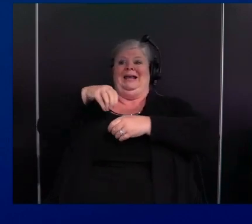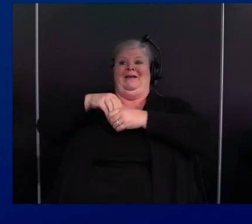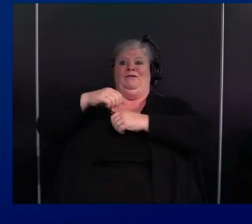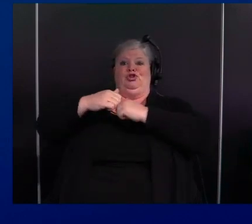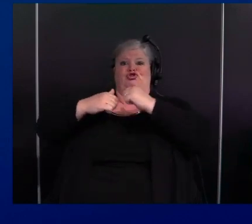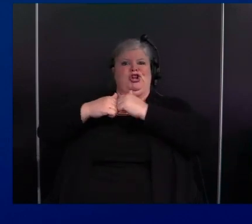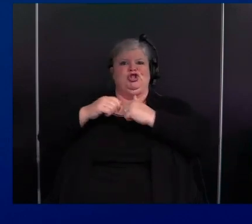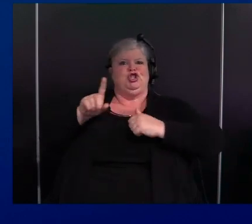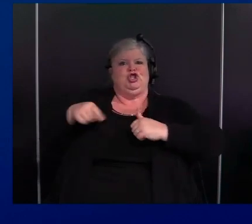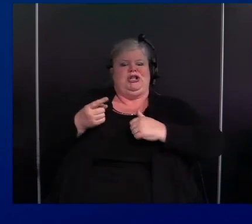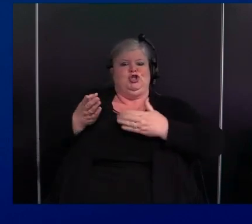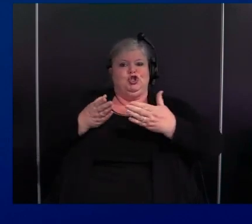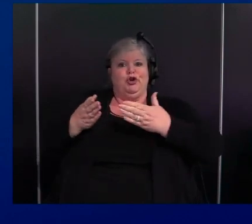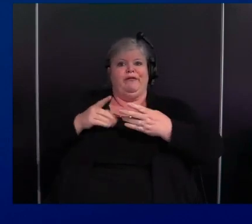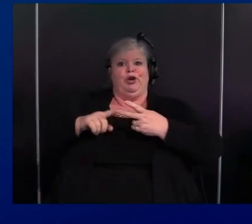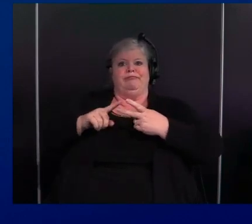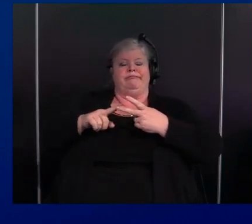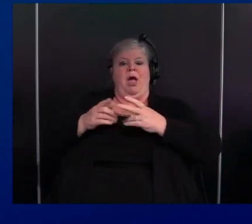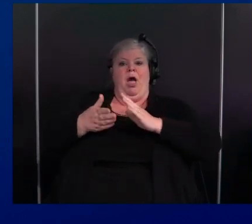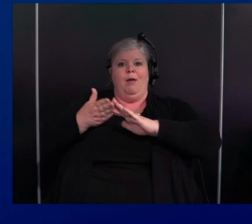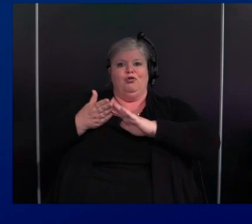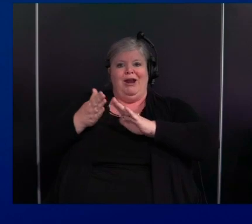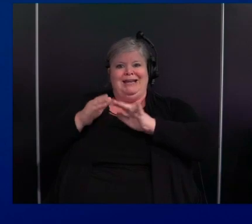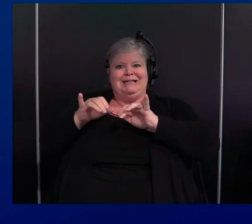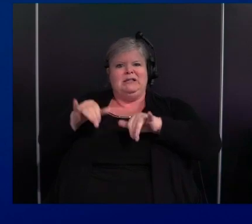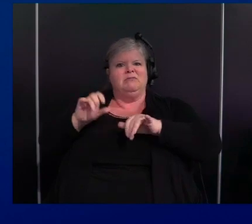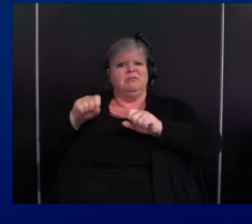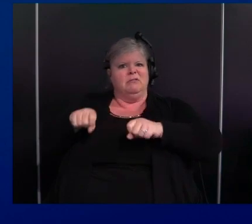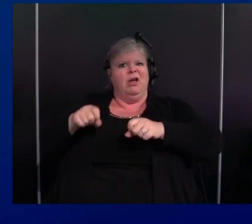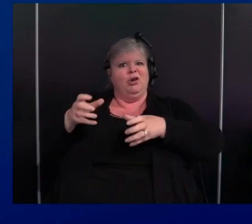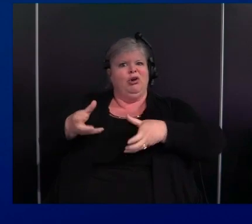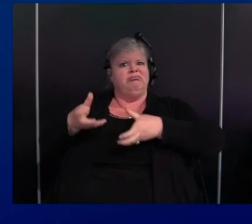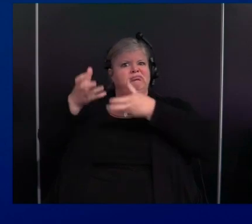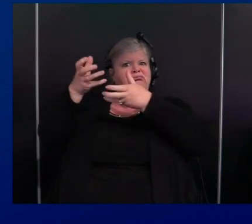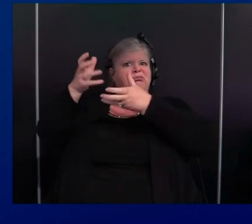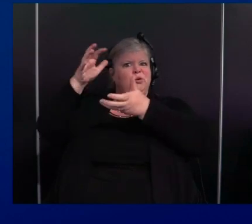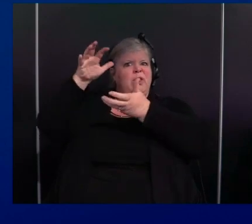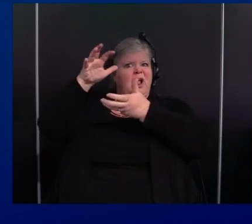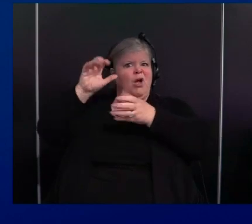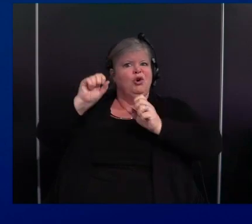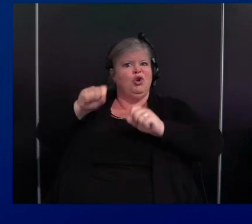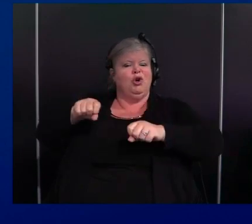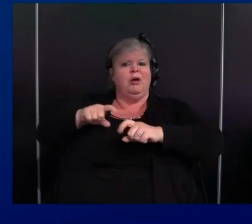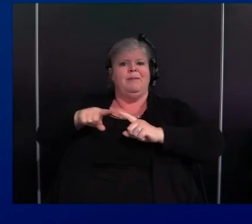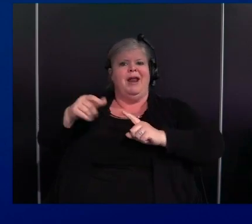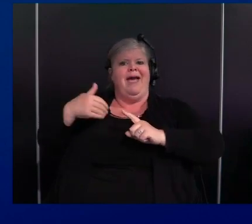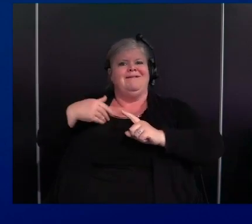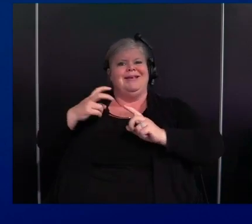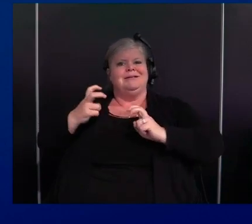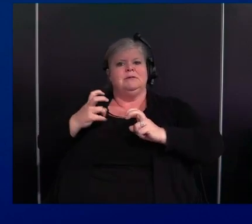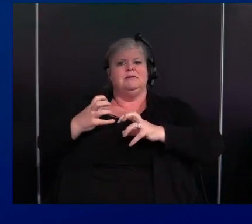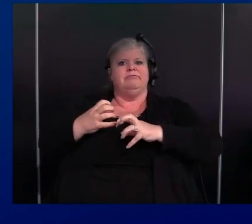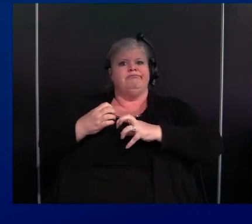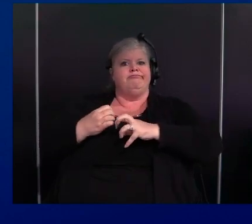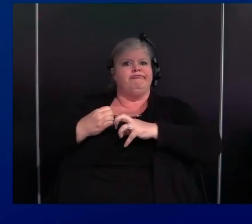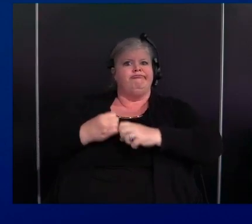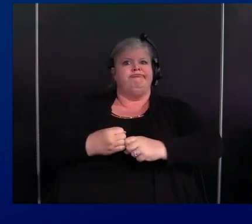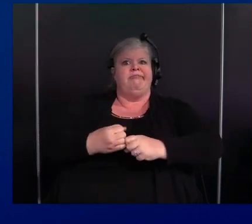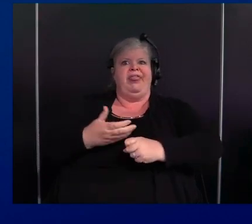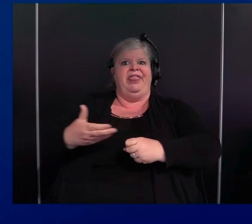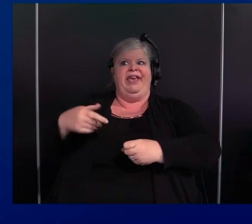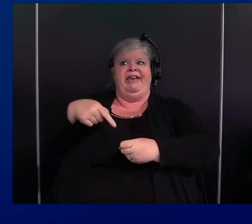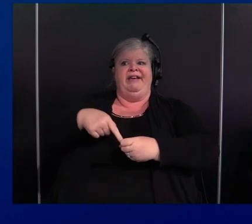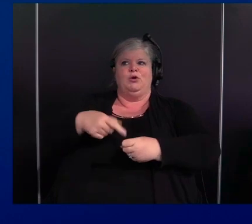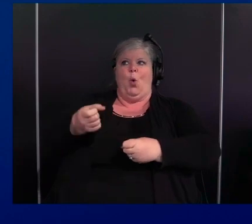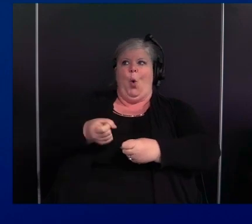and operating systems and app software. I can move that to the cloud. But I have this anchor, if you will, this dedicated appliance.